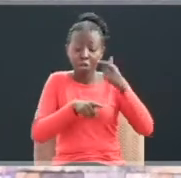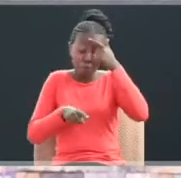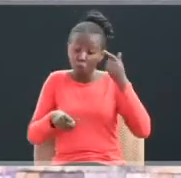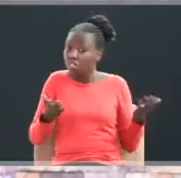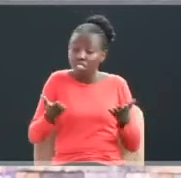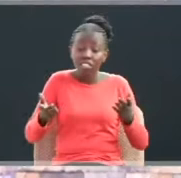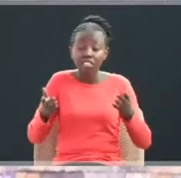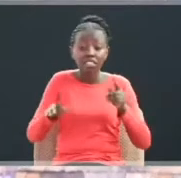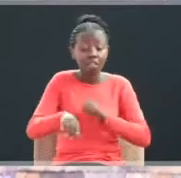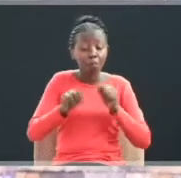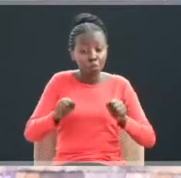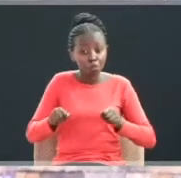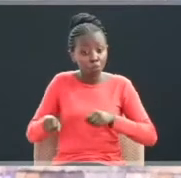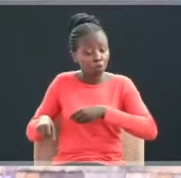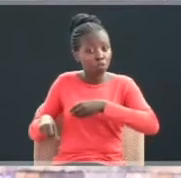Earth.